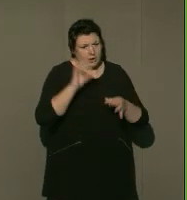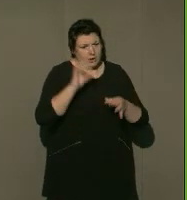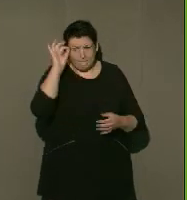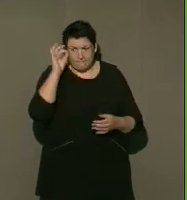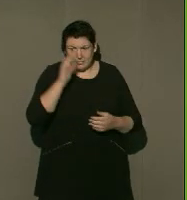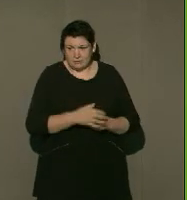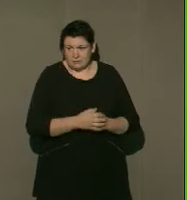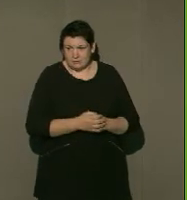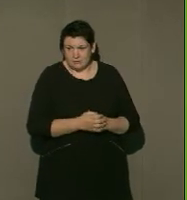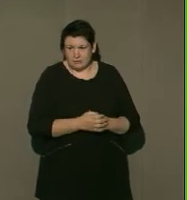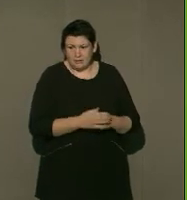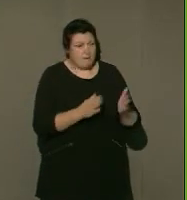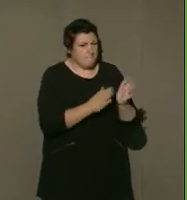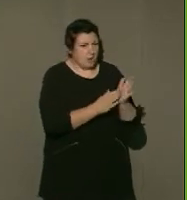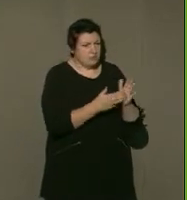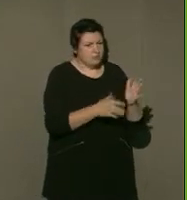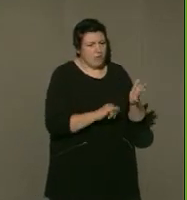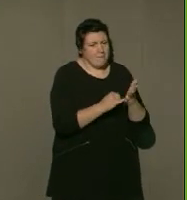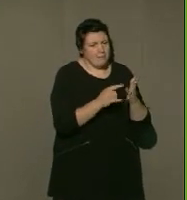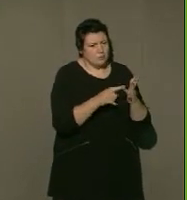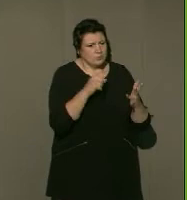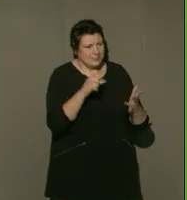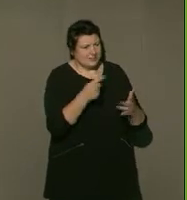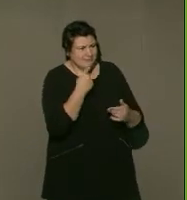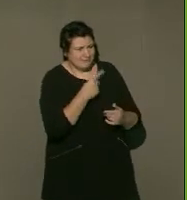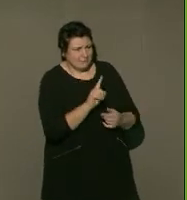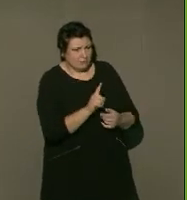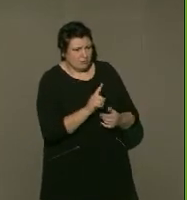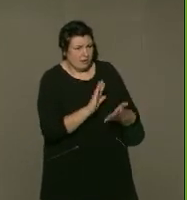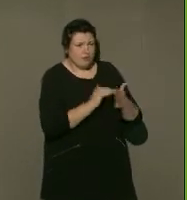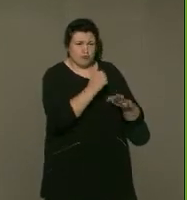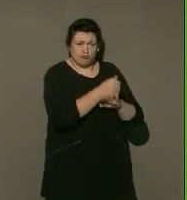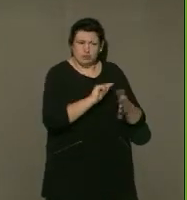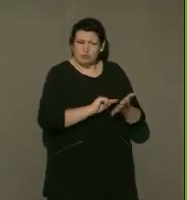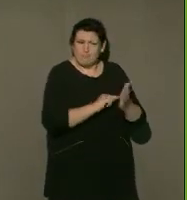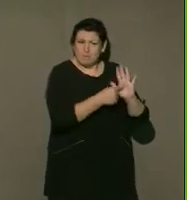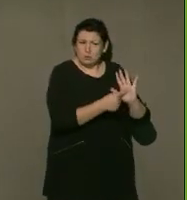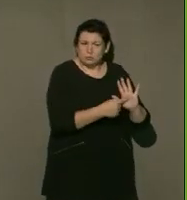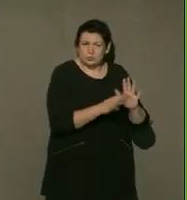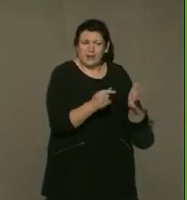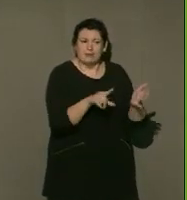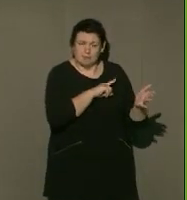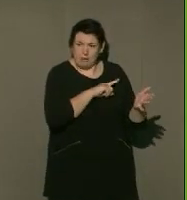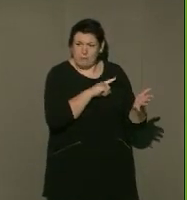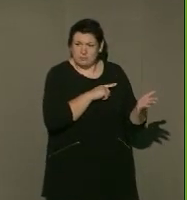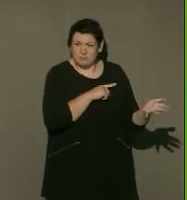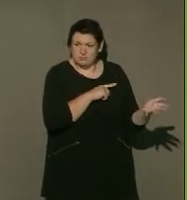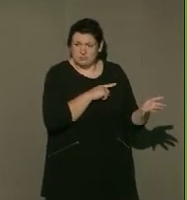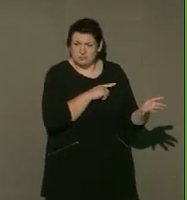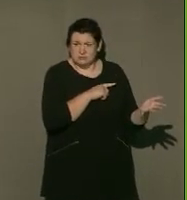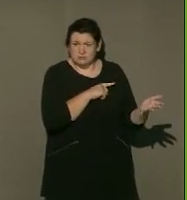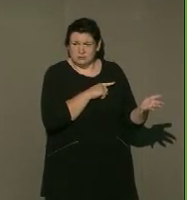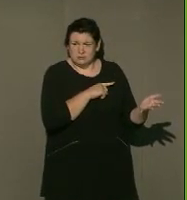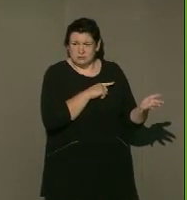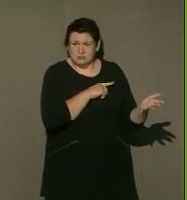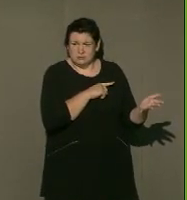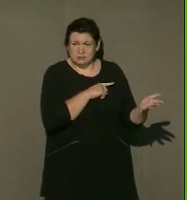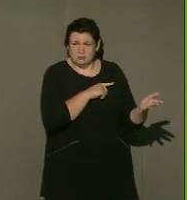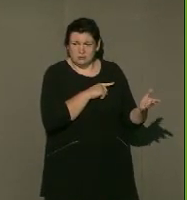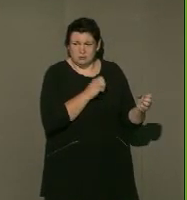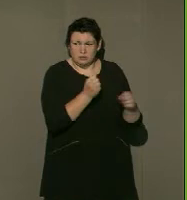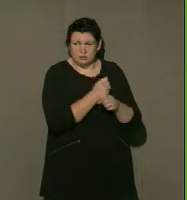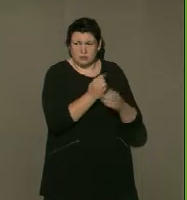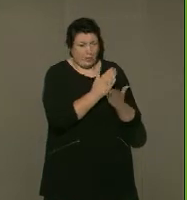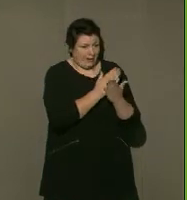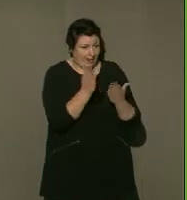from SOC has stated that the original motion had the purpose of drawing a distinction between sex